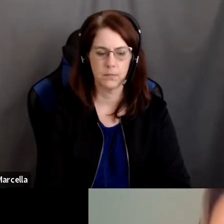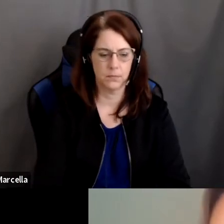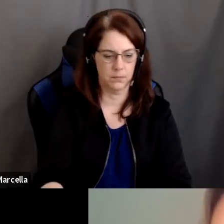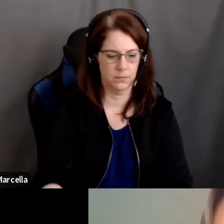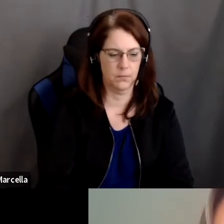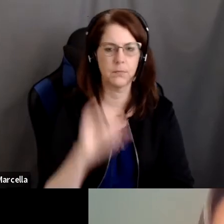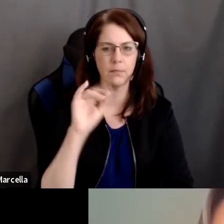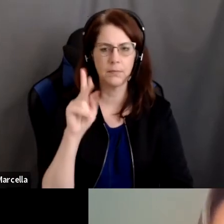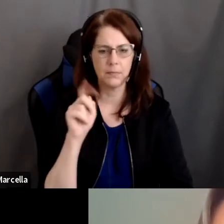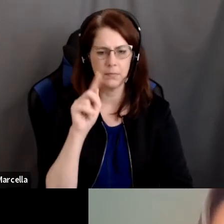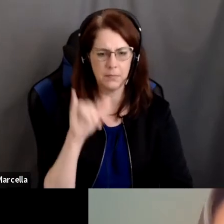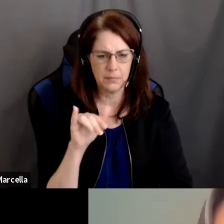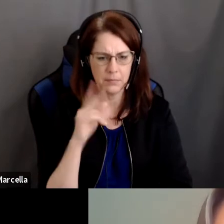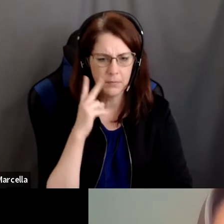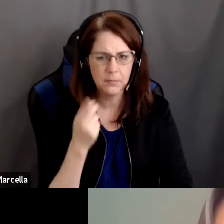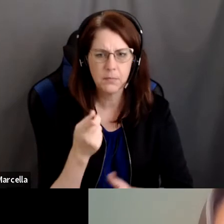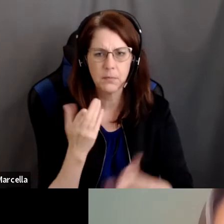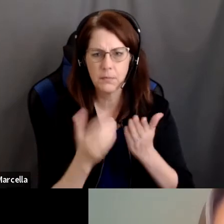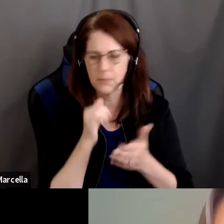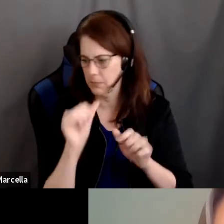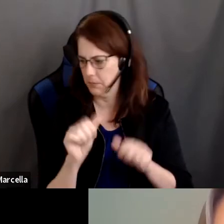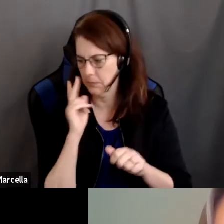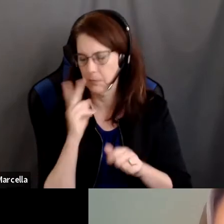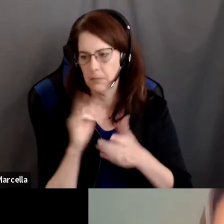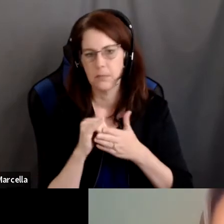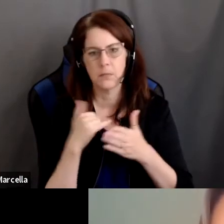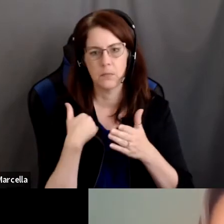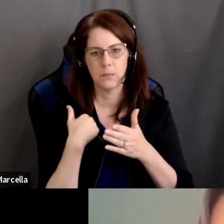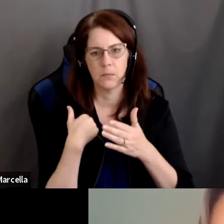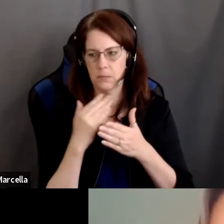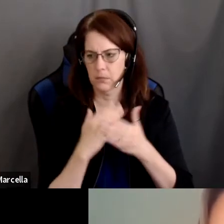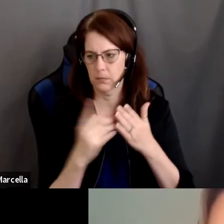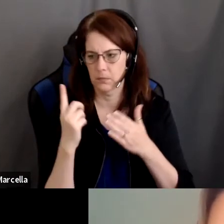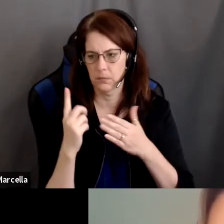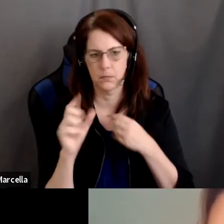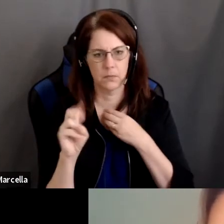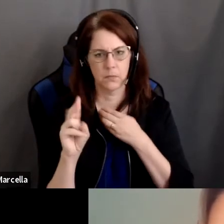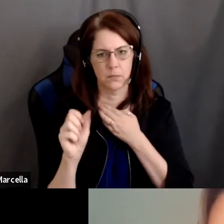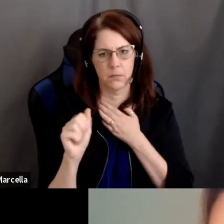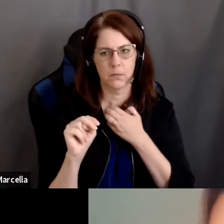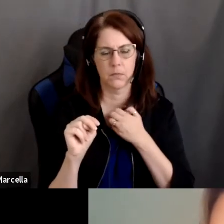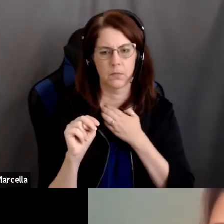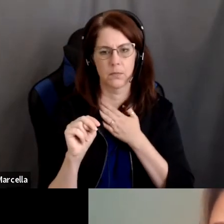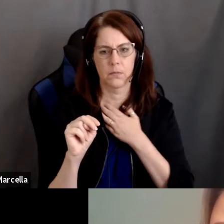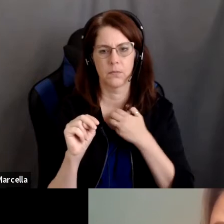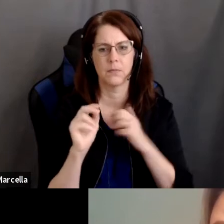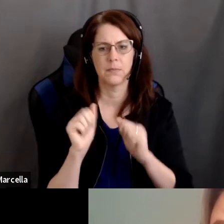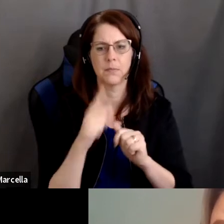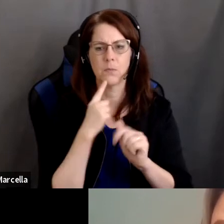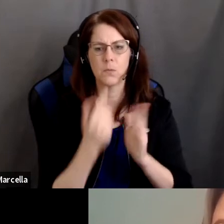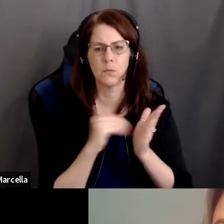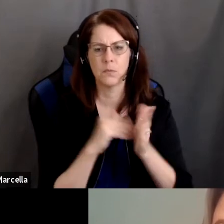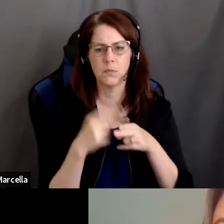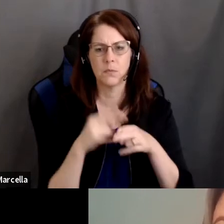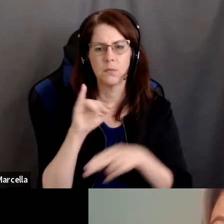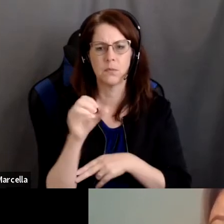Kathy, I see in the chat window, you may not be able to see this. We have someone, Susan is asking, can you repeat the name of that